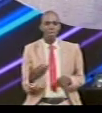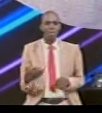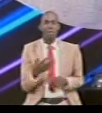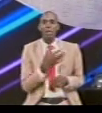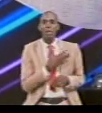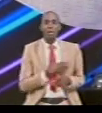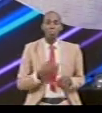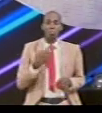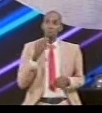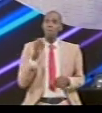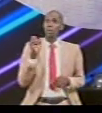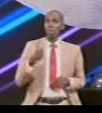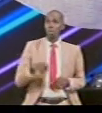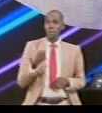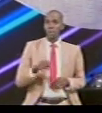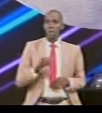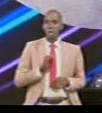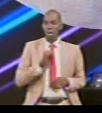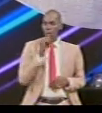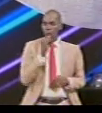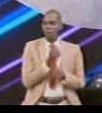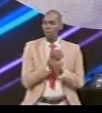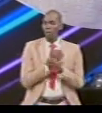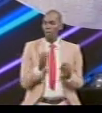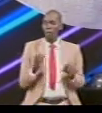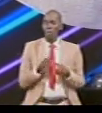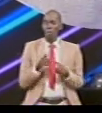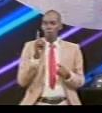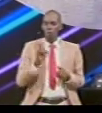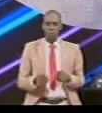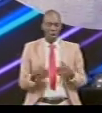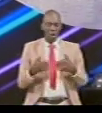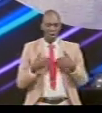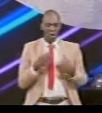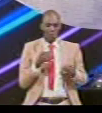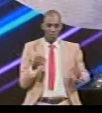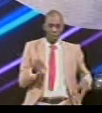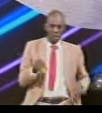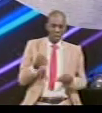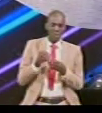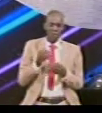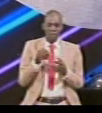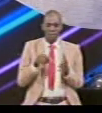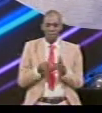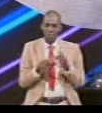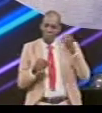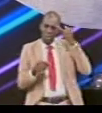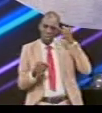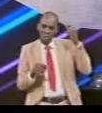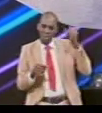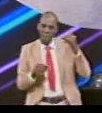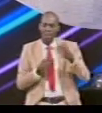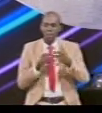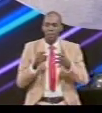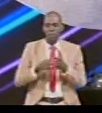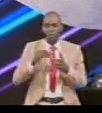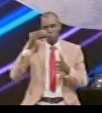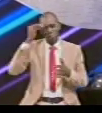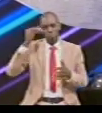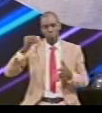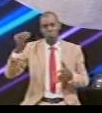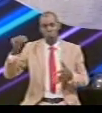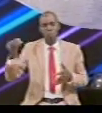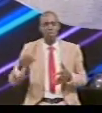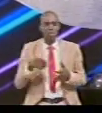you are born again, but you must add this idea, this opinion, this circumcision,